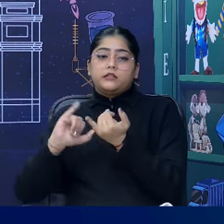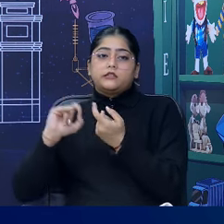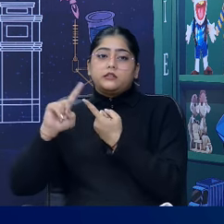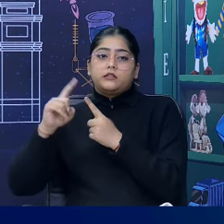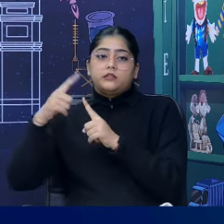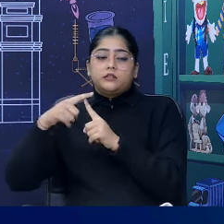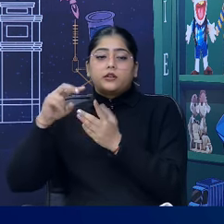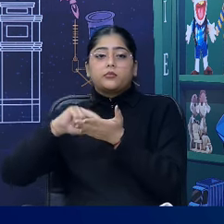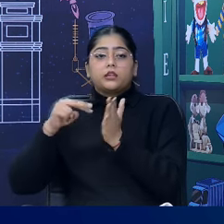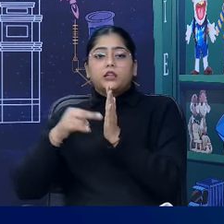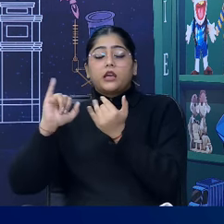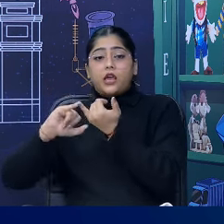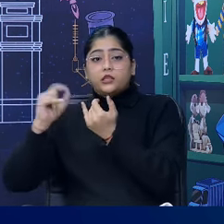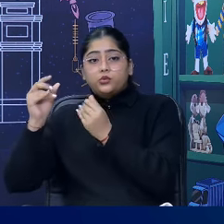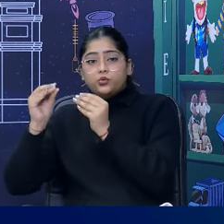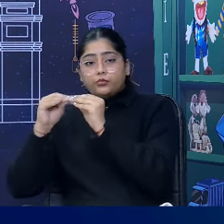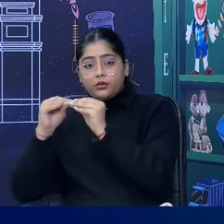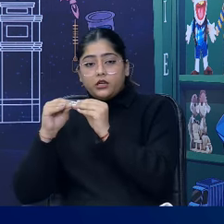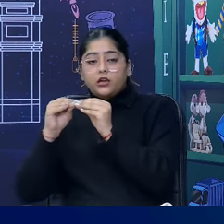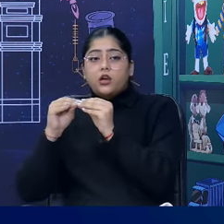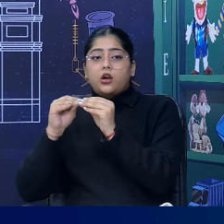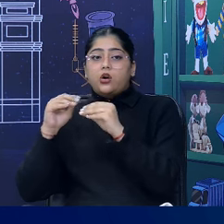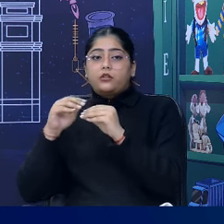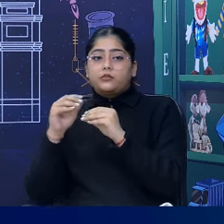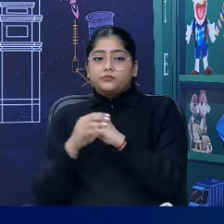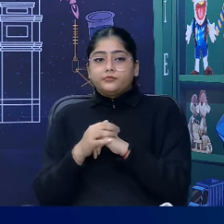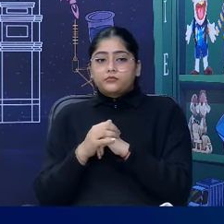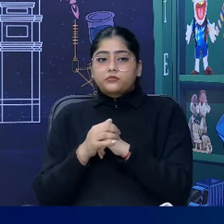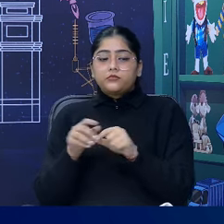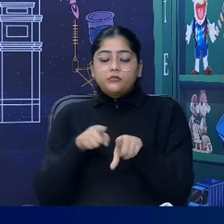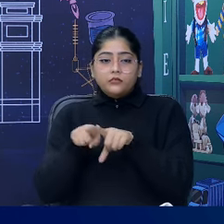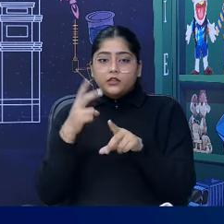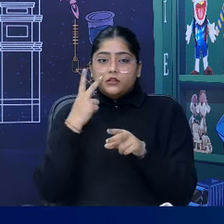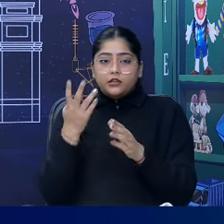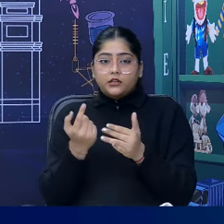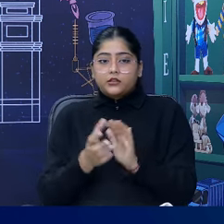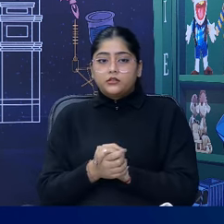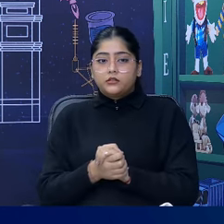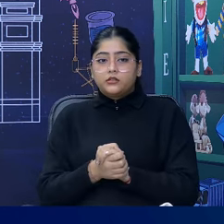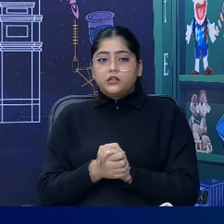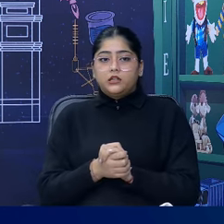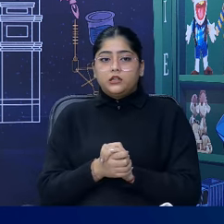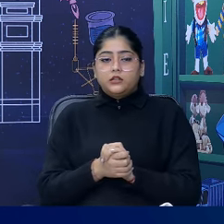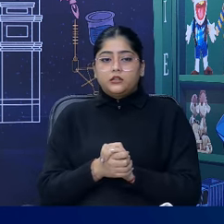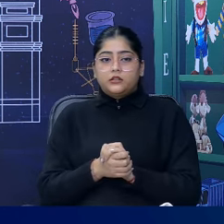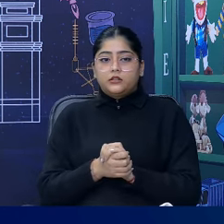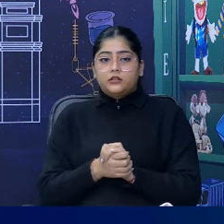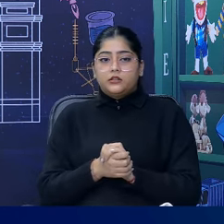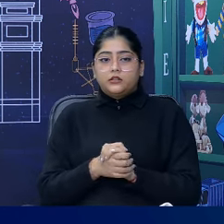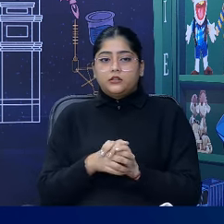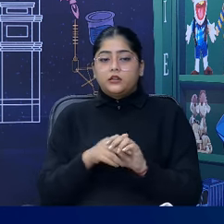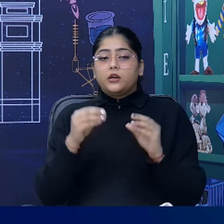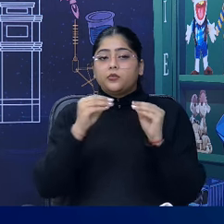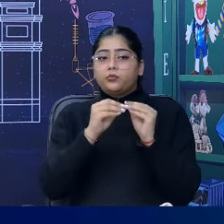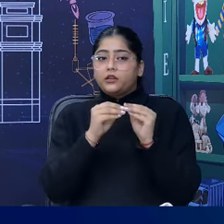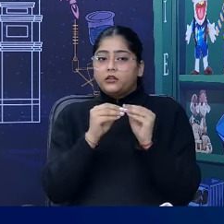larger set. It will be clear with the help of Venn diagram. This is set B with the elements